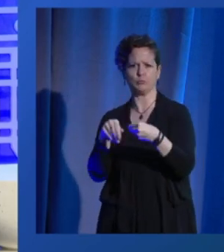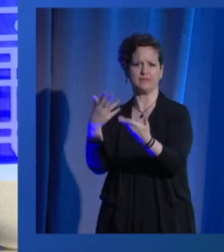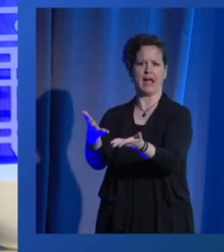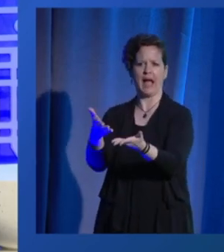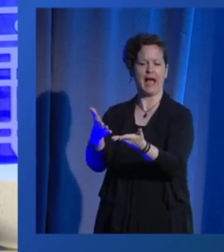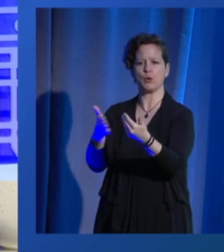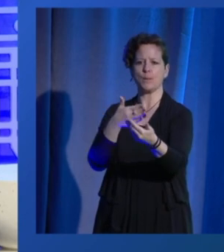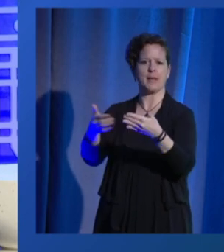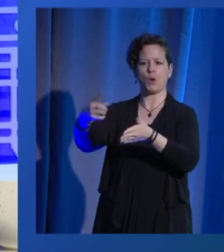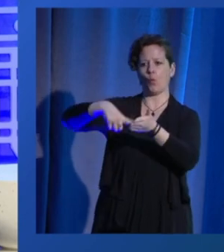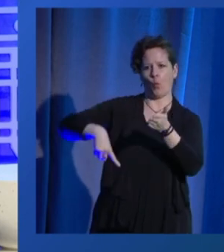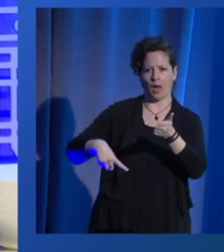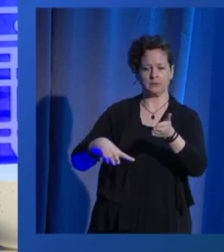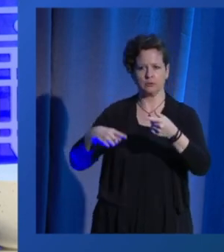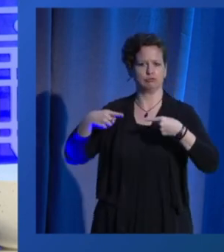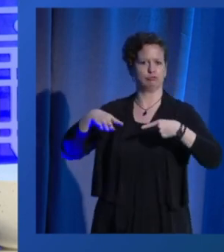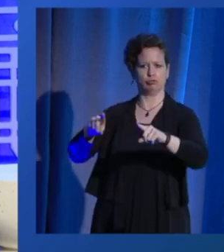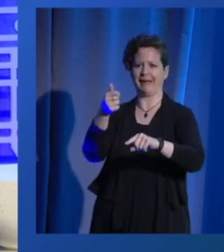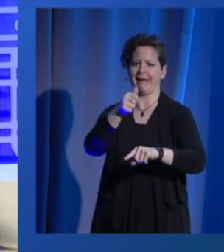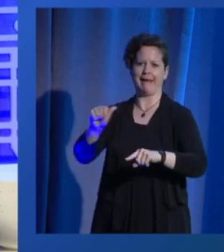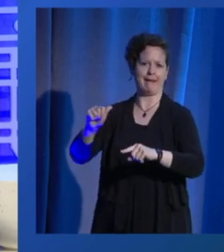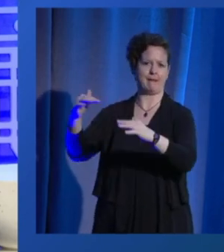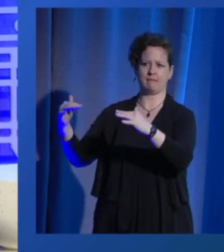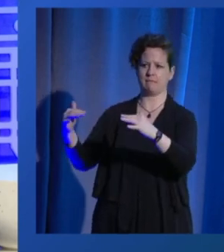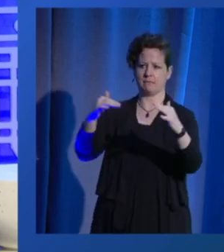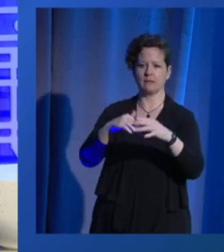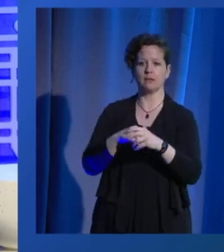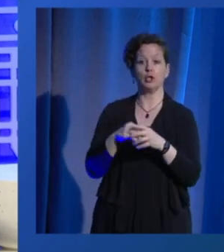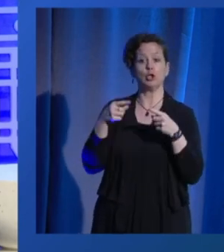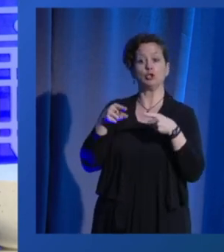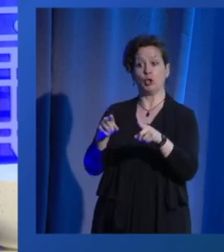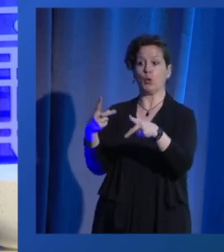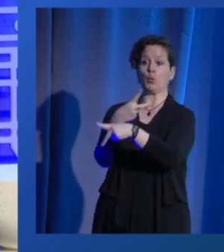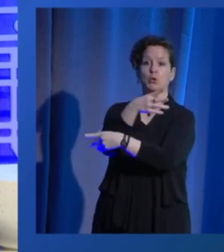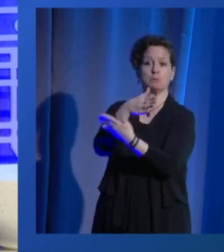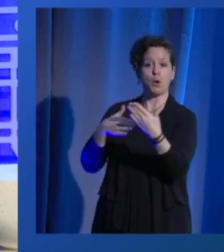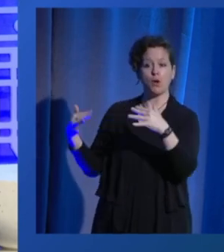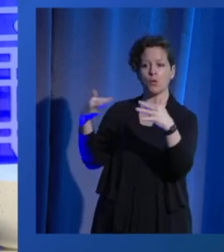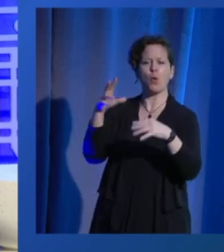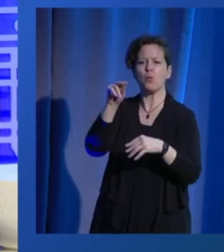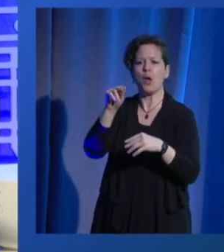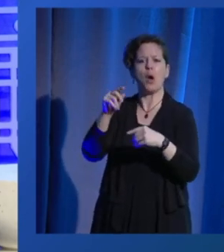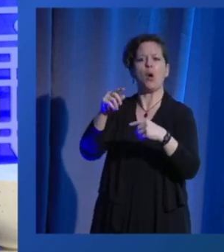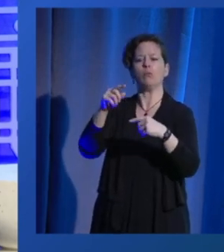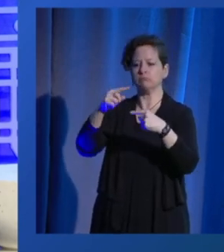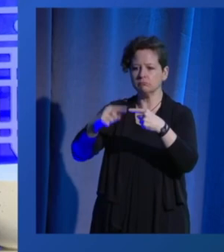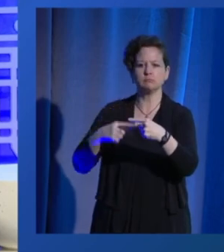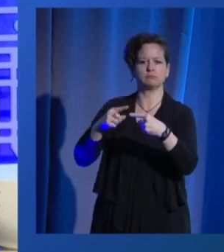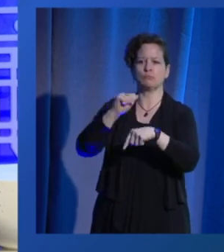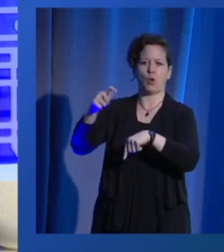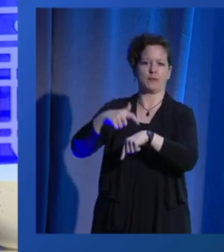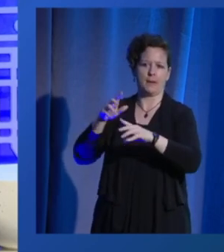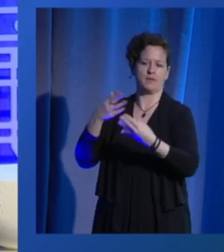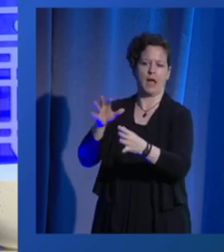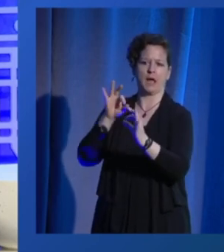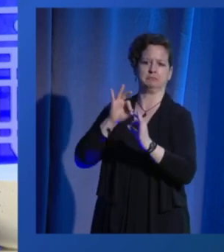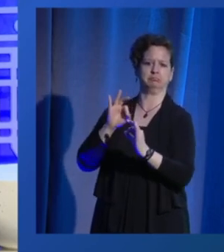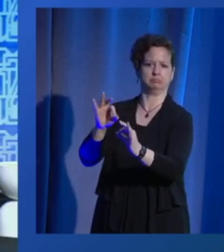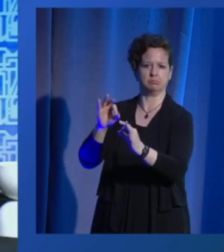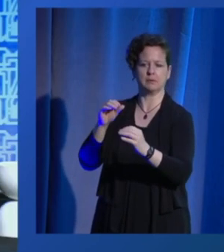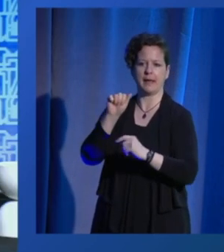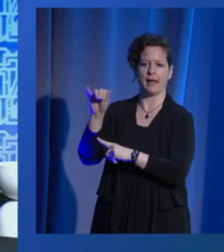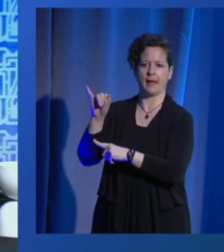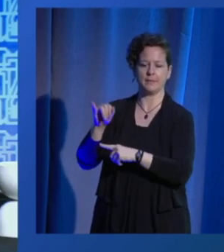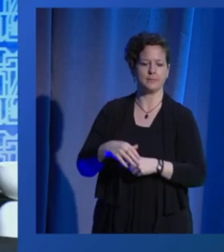throughout the Continuum conflict not just at the highend of War but but in the day-to-day operation so John what are are some